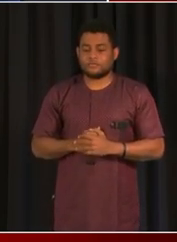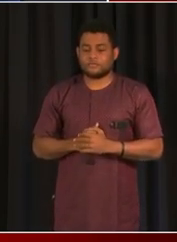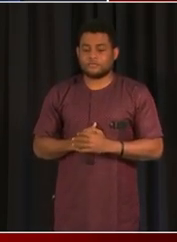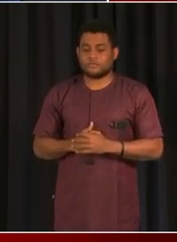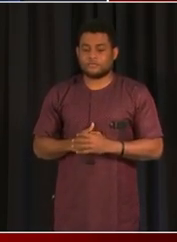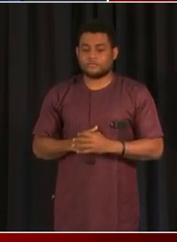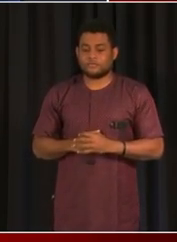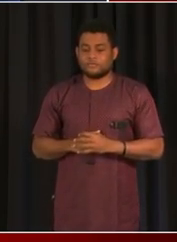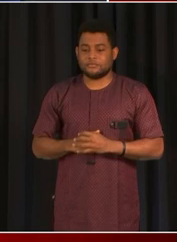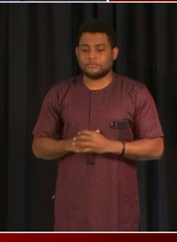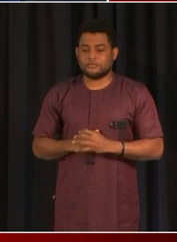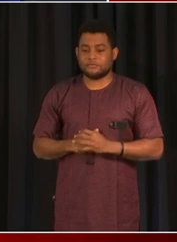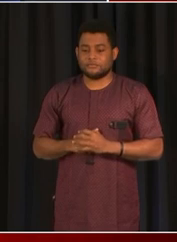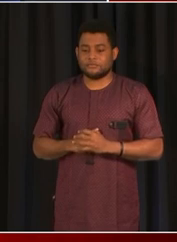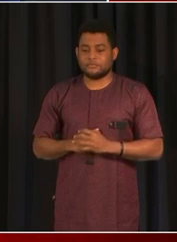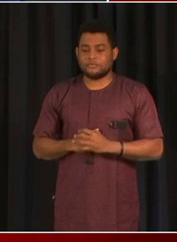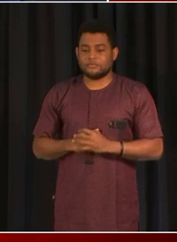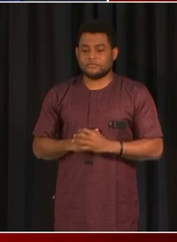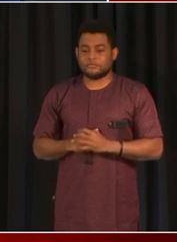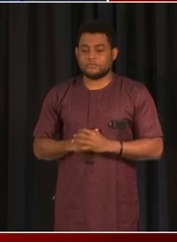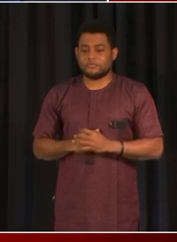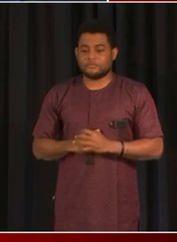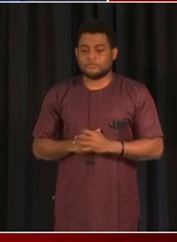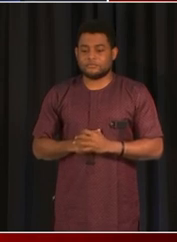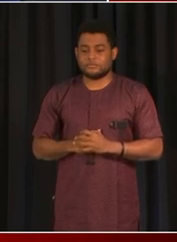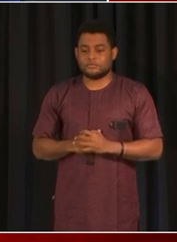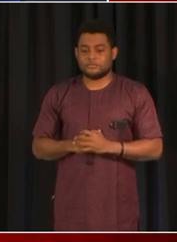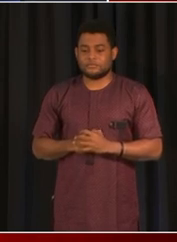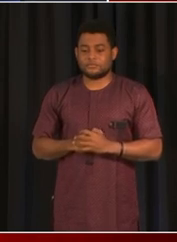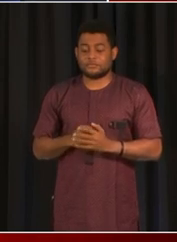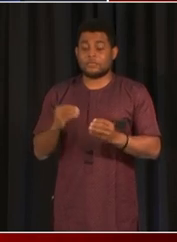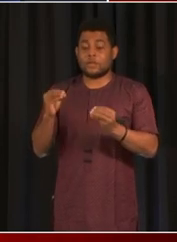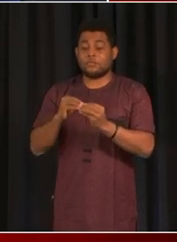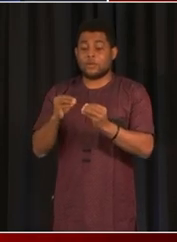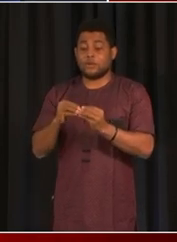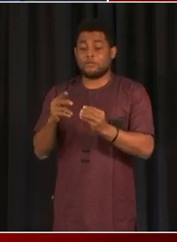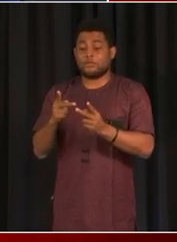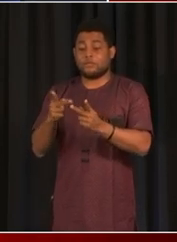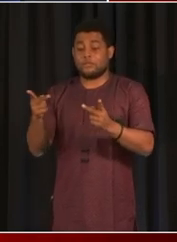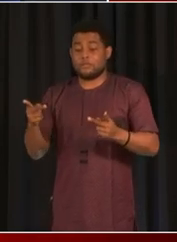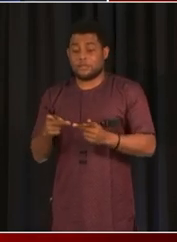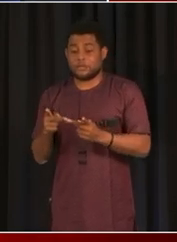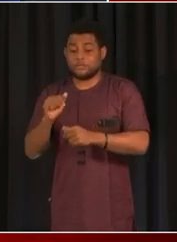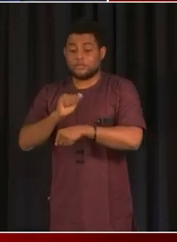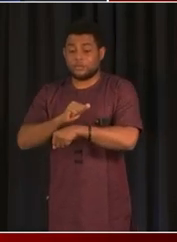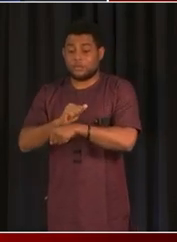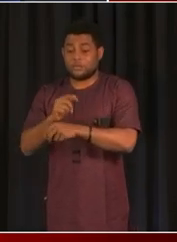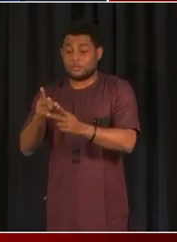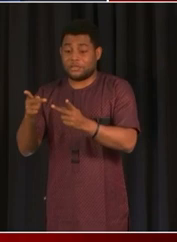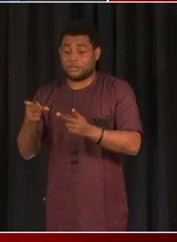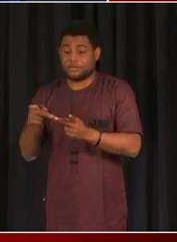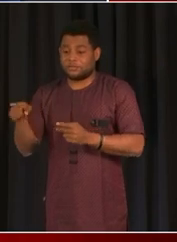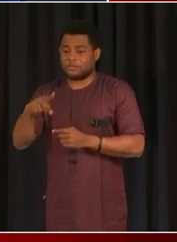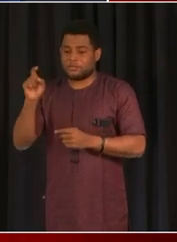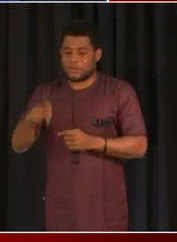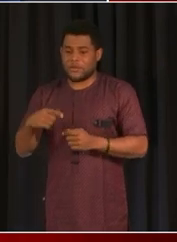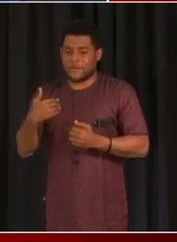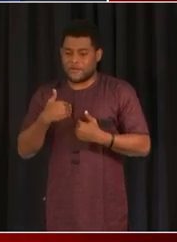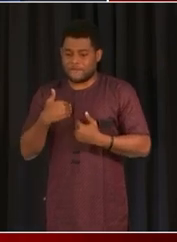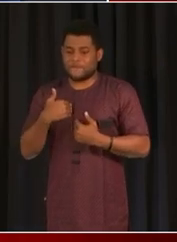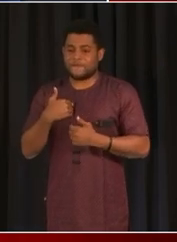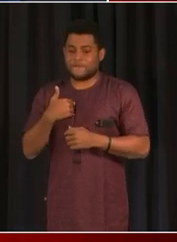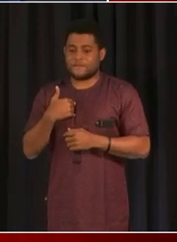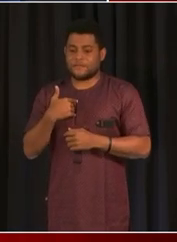the more employers that move in that direction, the higher we will see our vaccination rates go, not only in the district but in the